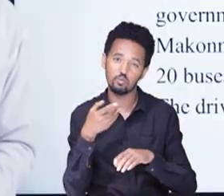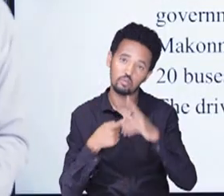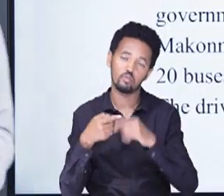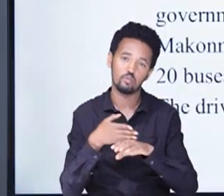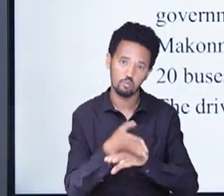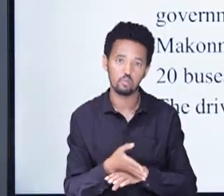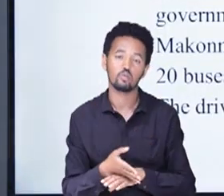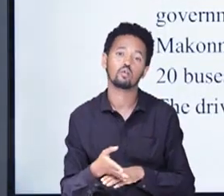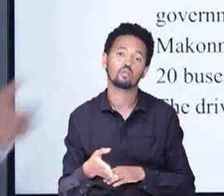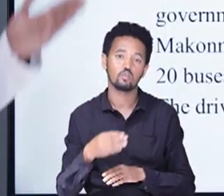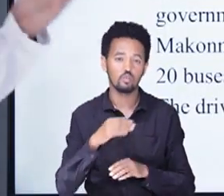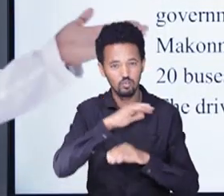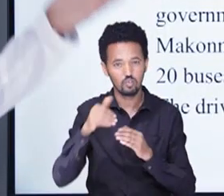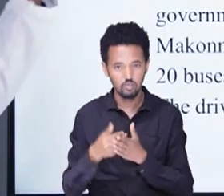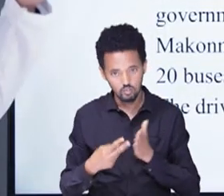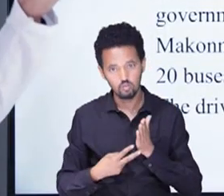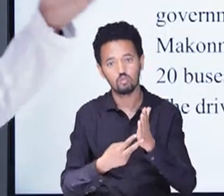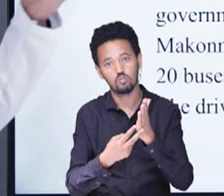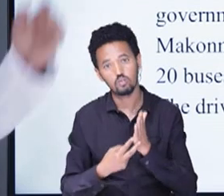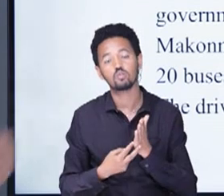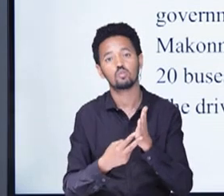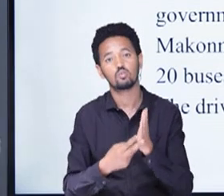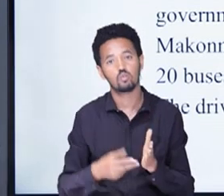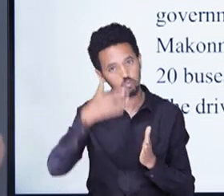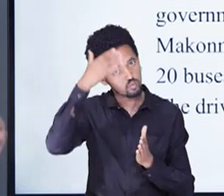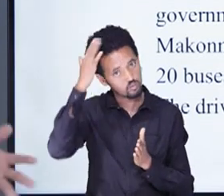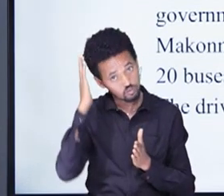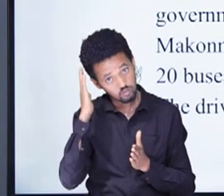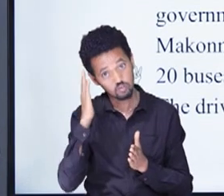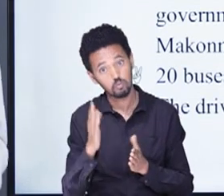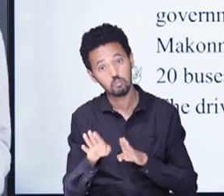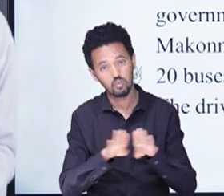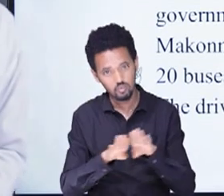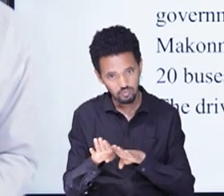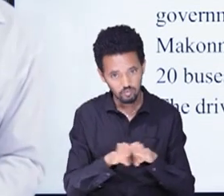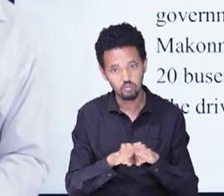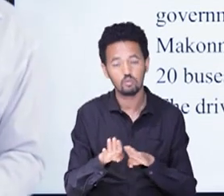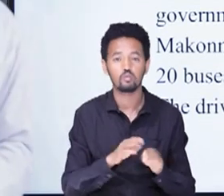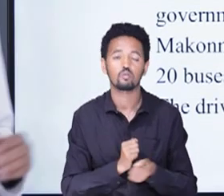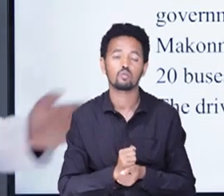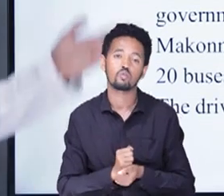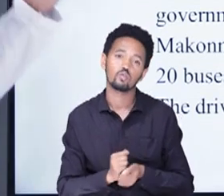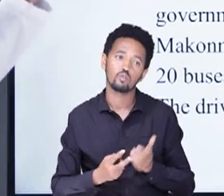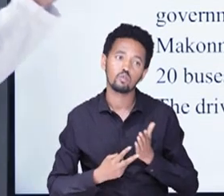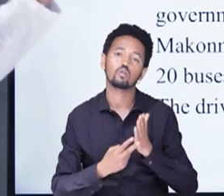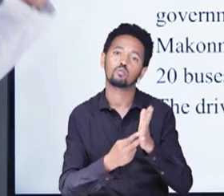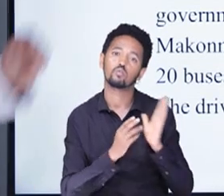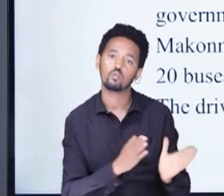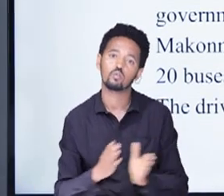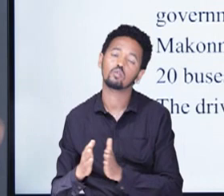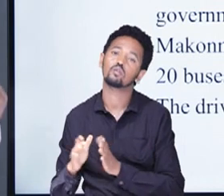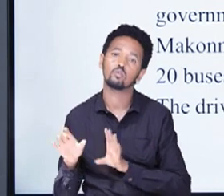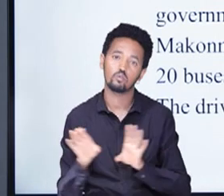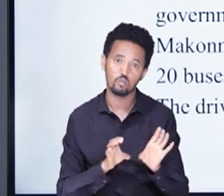Ethiopian Transport Company was established. Ambassa was established. Ambassa bus transport service was established in